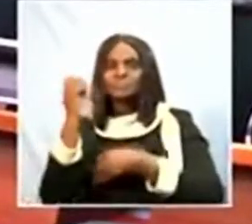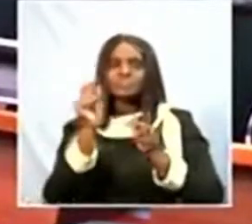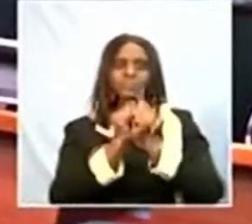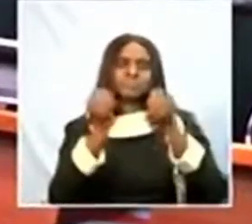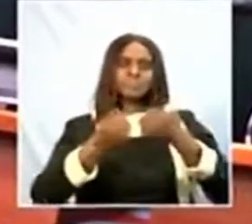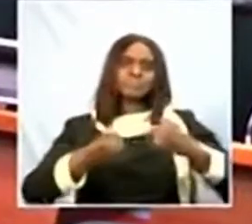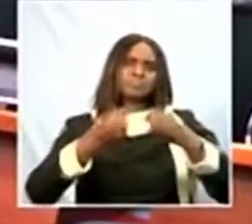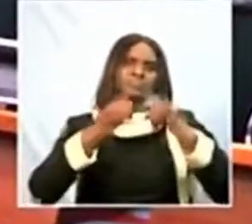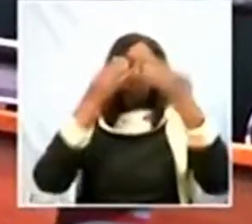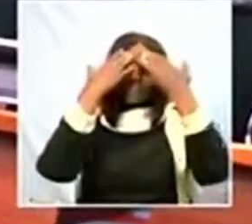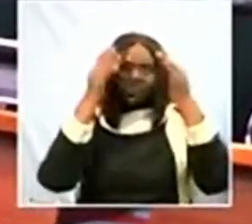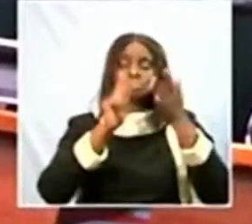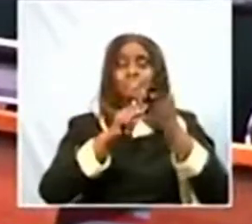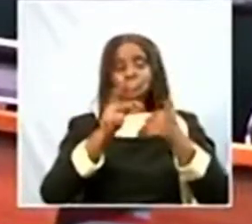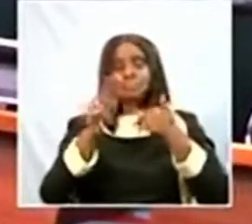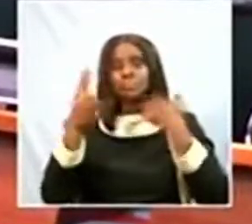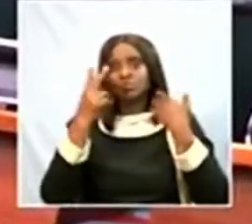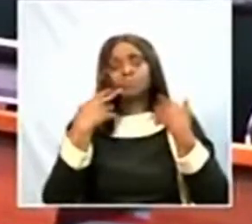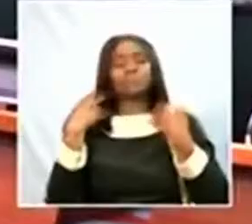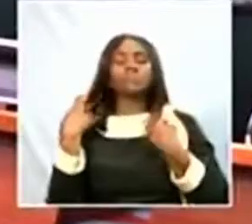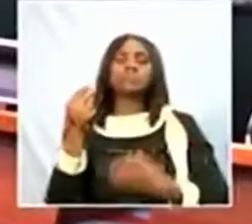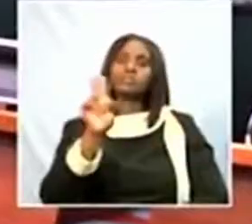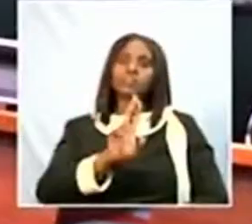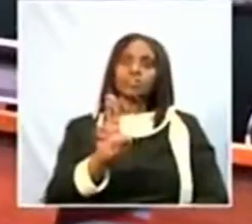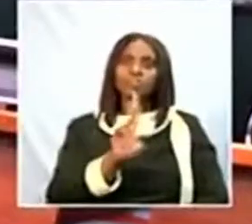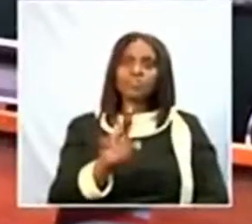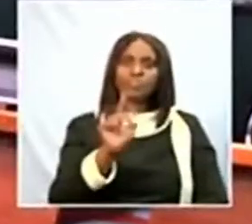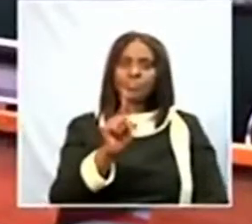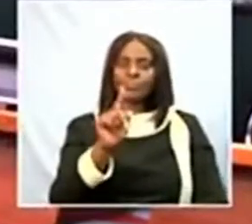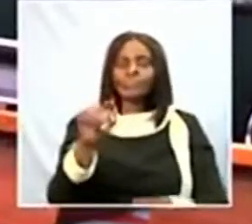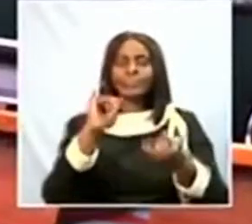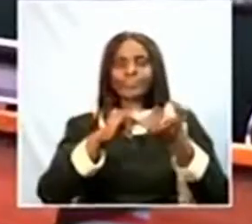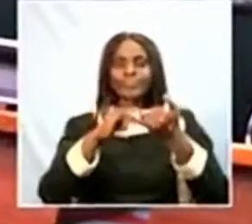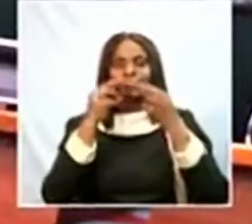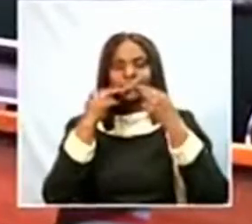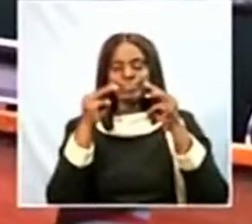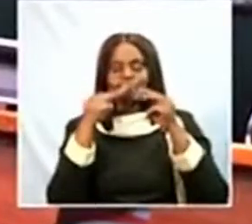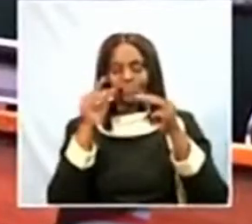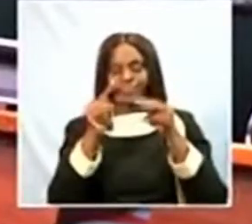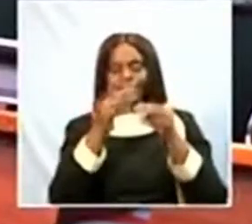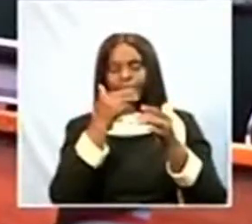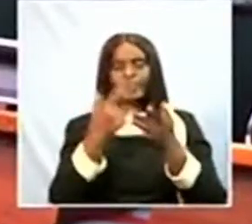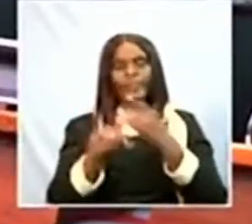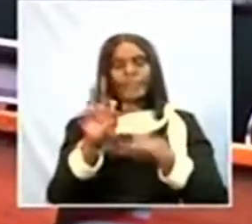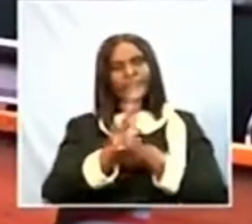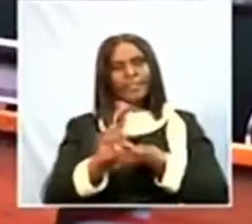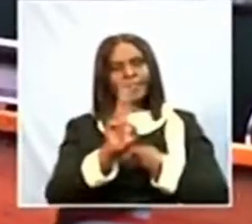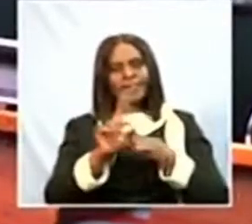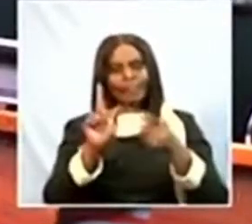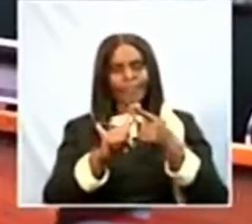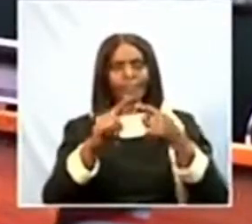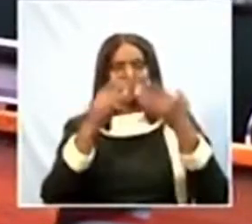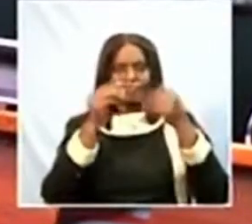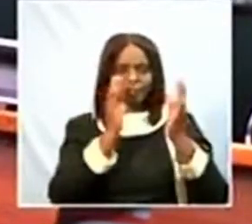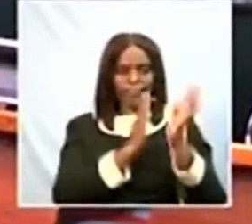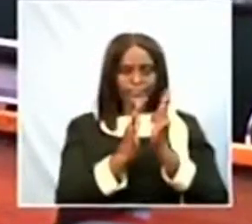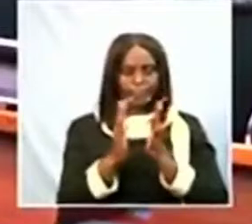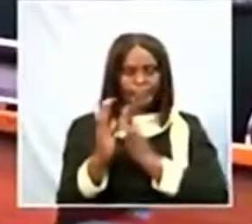awareness events. Secondly, utilize social media. Social media platforms should be utilized to